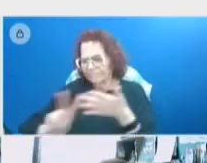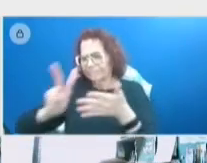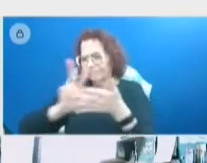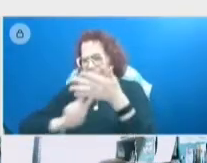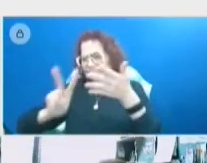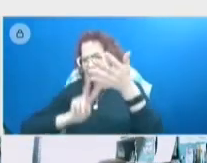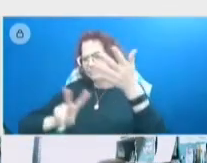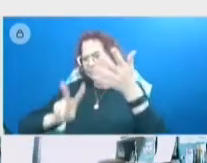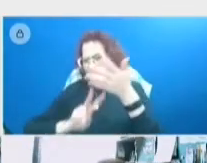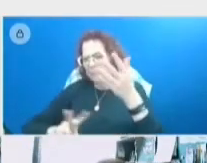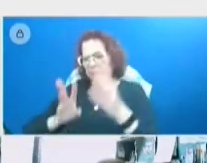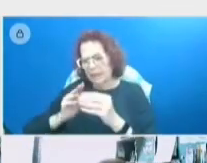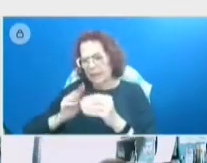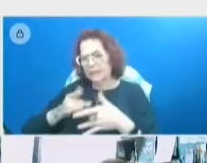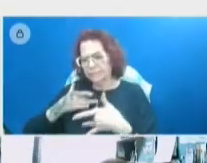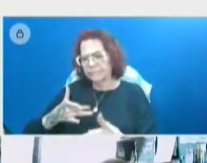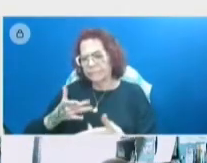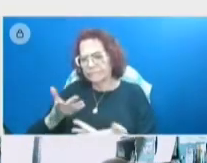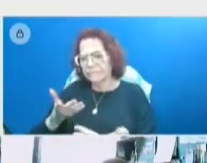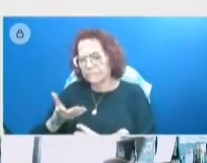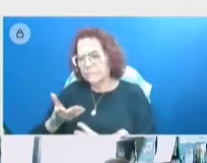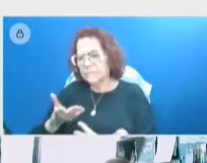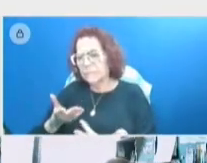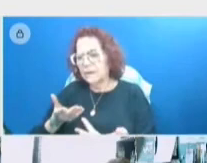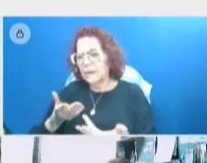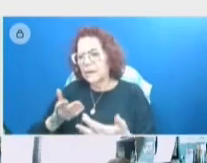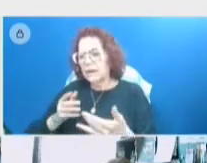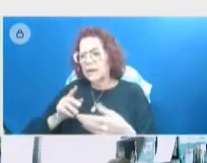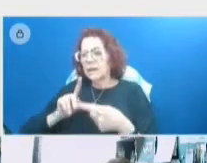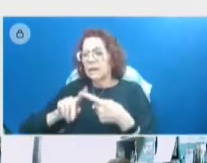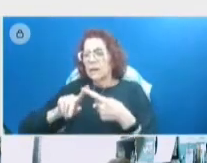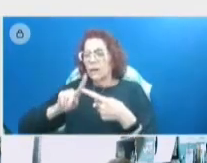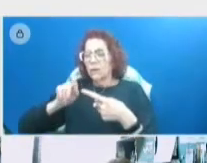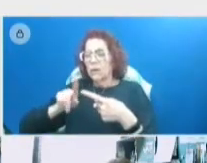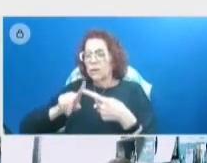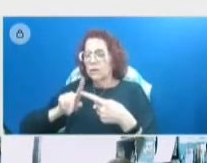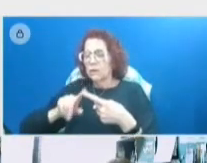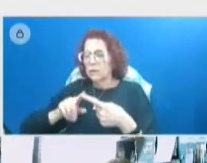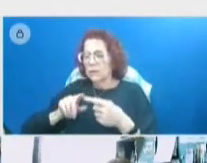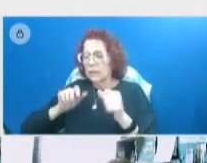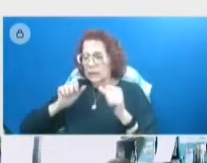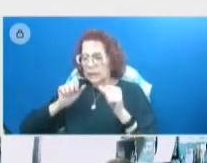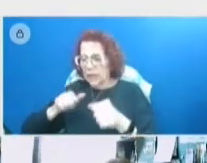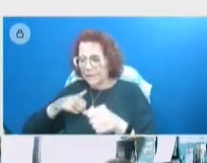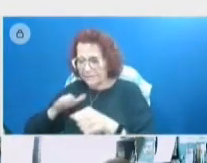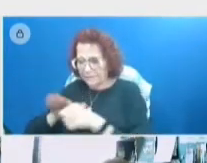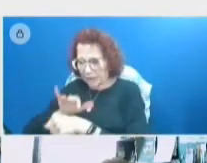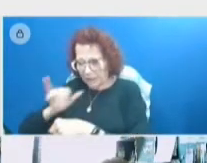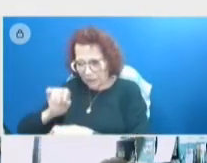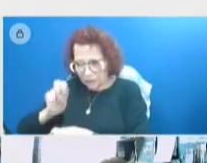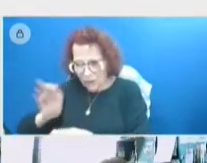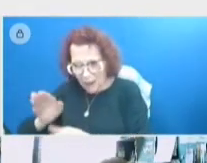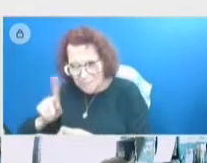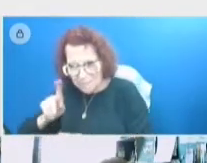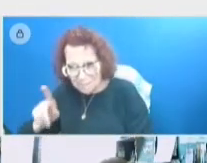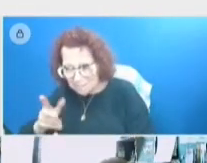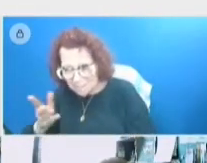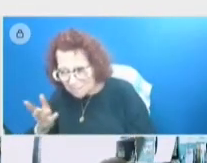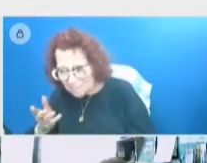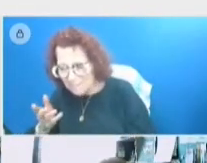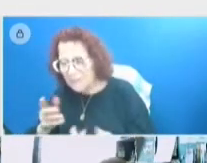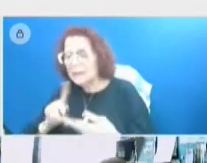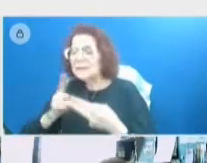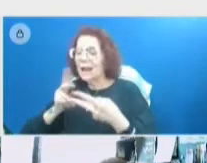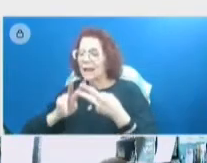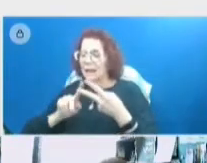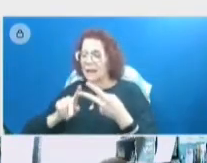Two questions we always ask, in addition to can we fill jobs and space, is where's our seventh commissioner